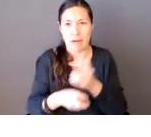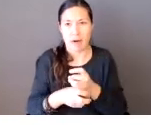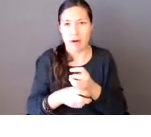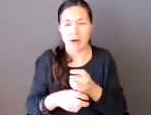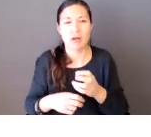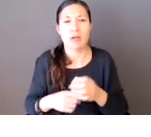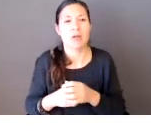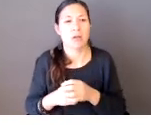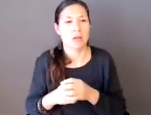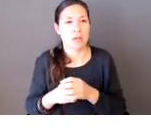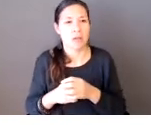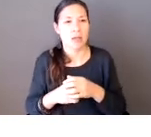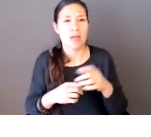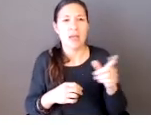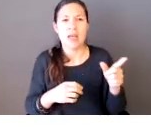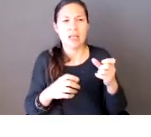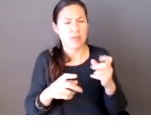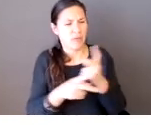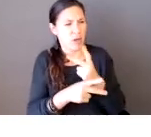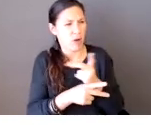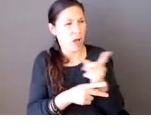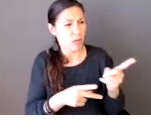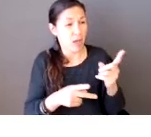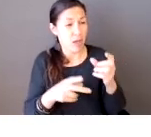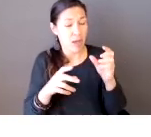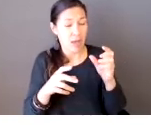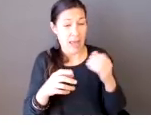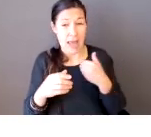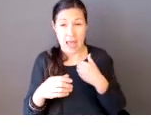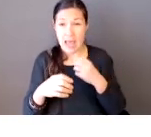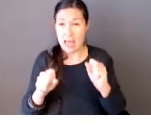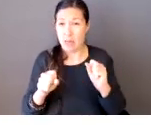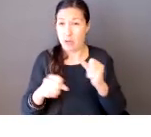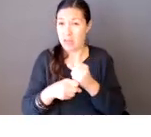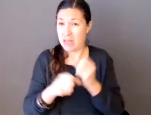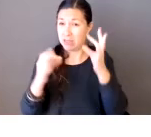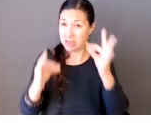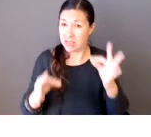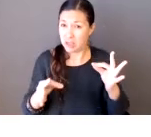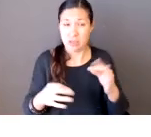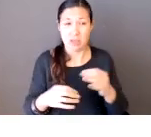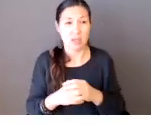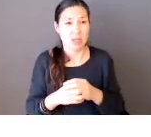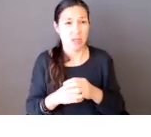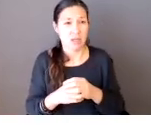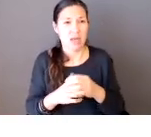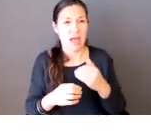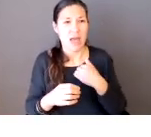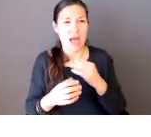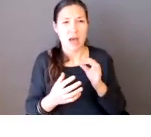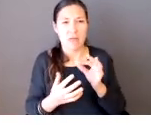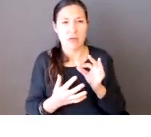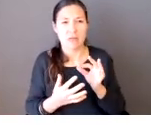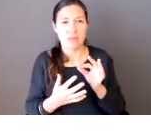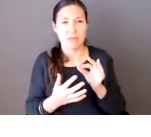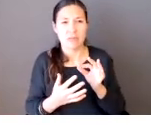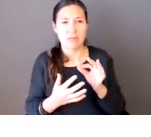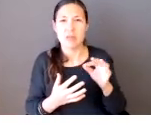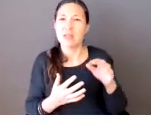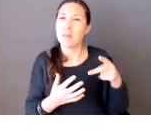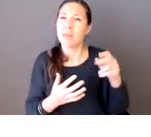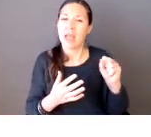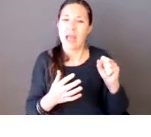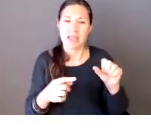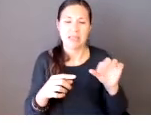elder's decisional capacity. They're trained to use a certain tool. It starts with, like Jonathan had mentioned earlier, do they